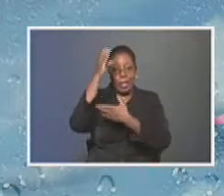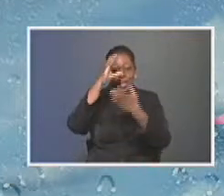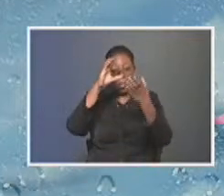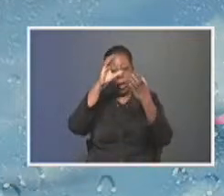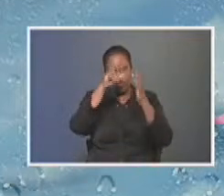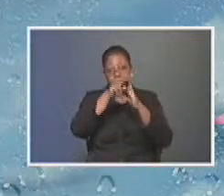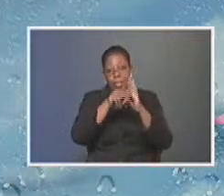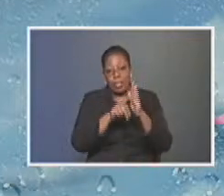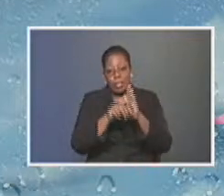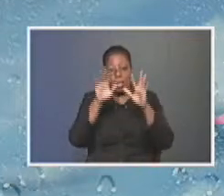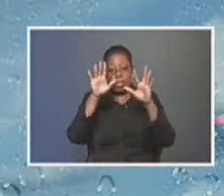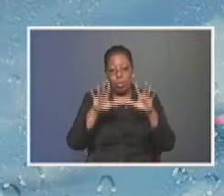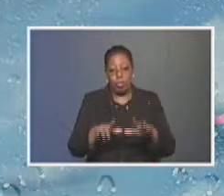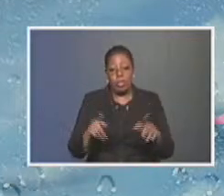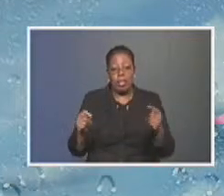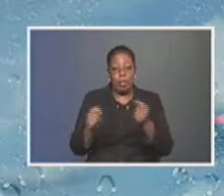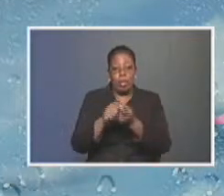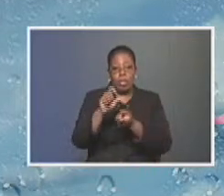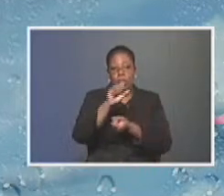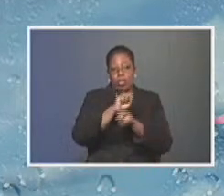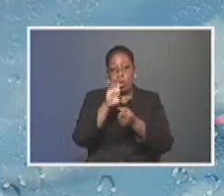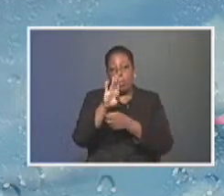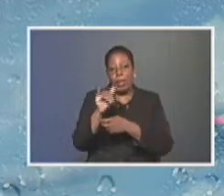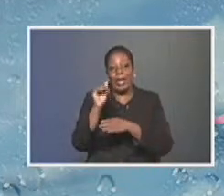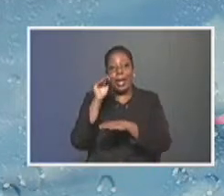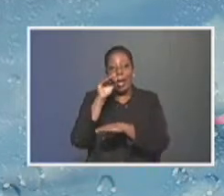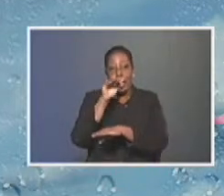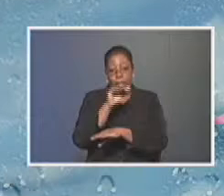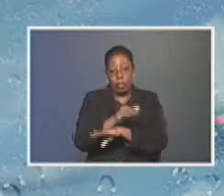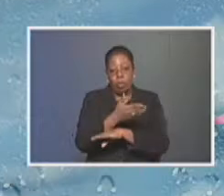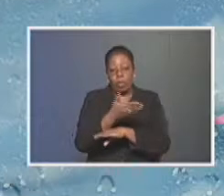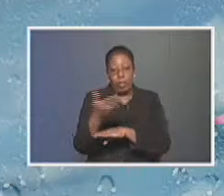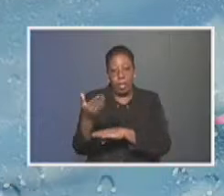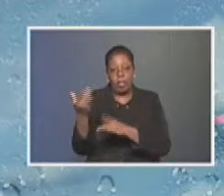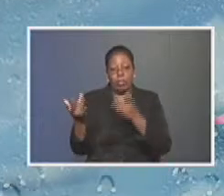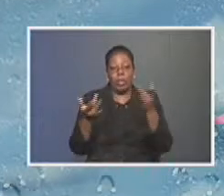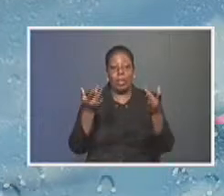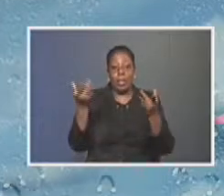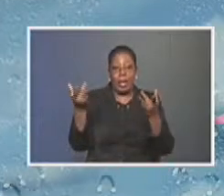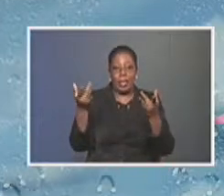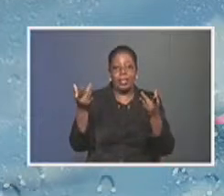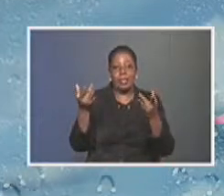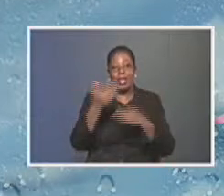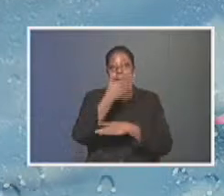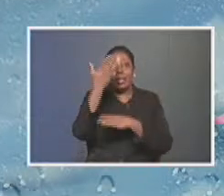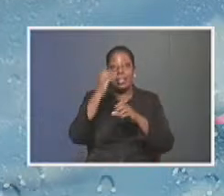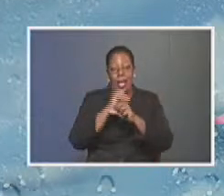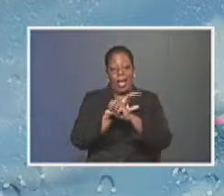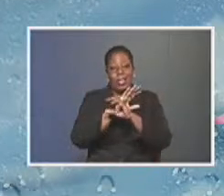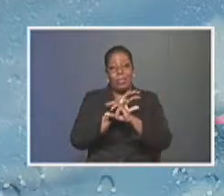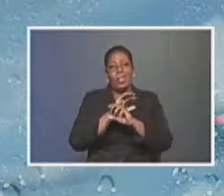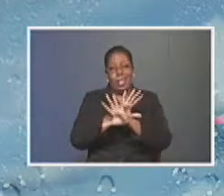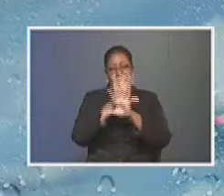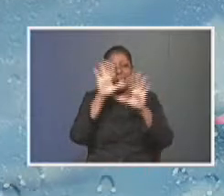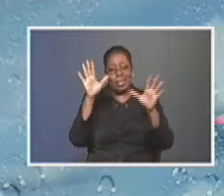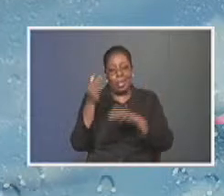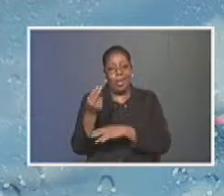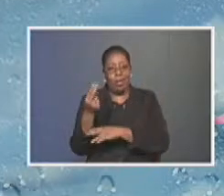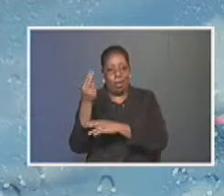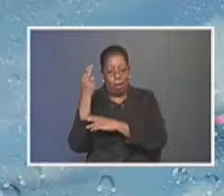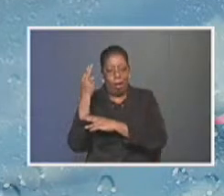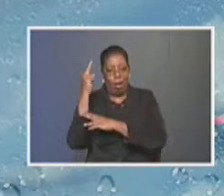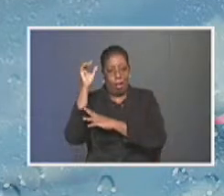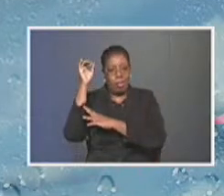rain with possible thunderstorms, but by afternoon things will start to light up. You'll see the skies clearing up, and we will return to partly sunny and